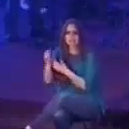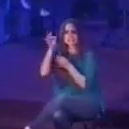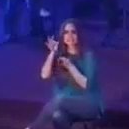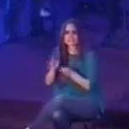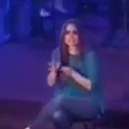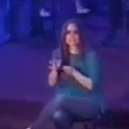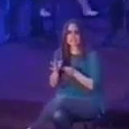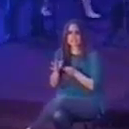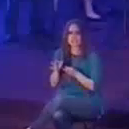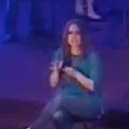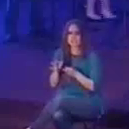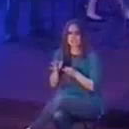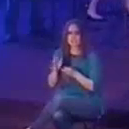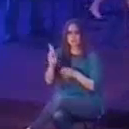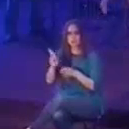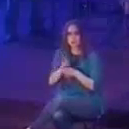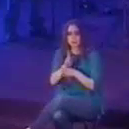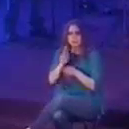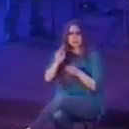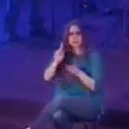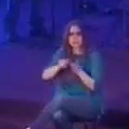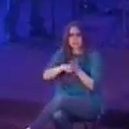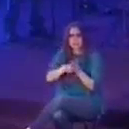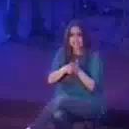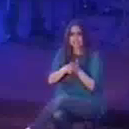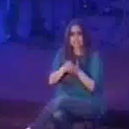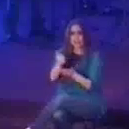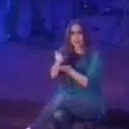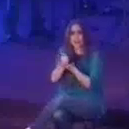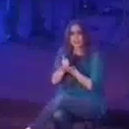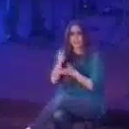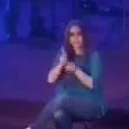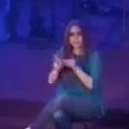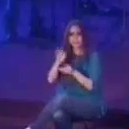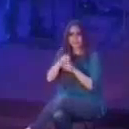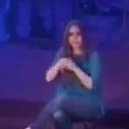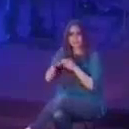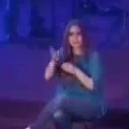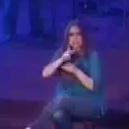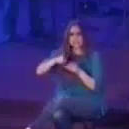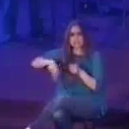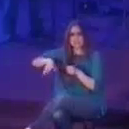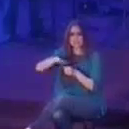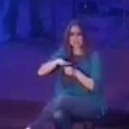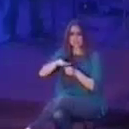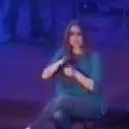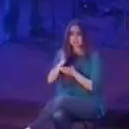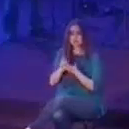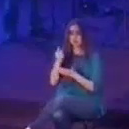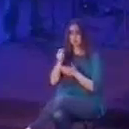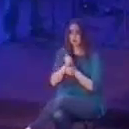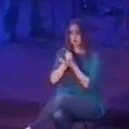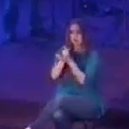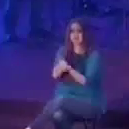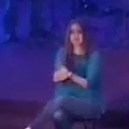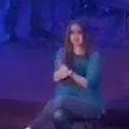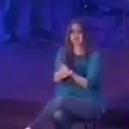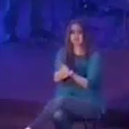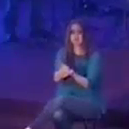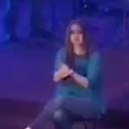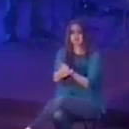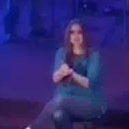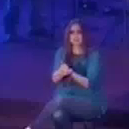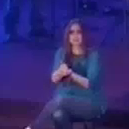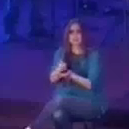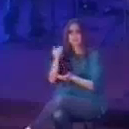Peter that we're going to use our key, help people into the kingdom. Somebody helped you? Somebody helped you? And I know there's